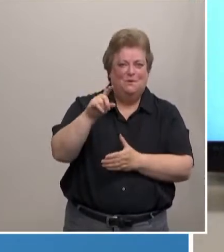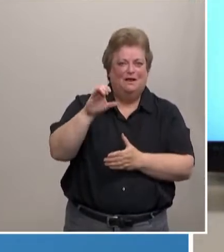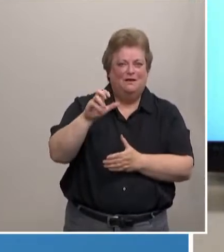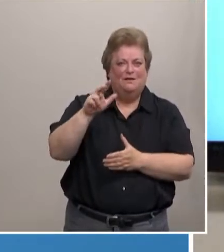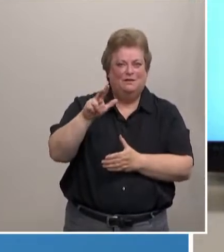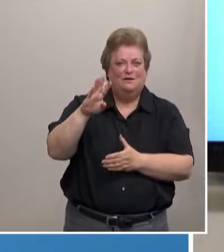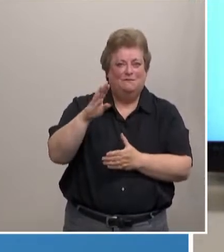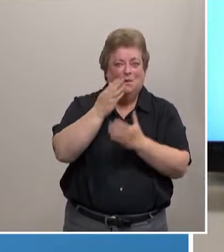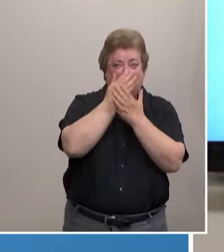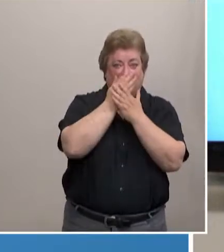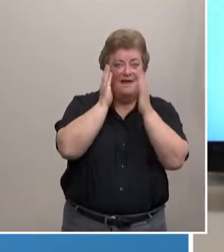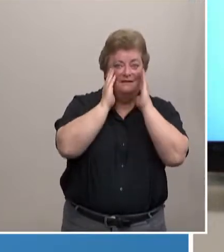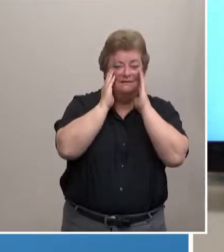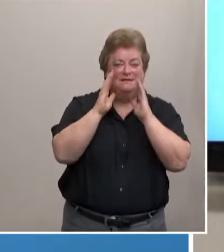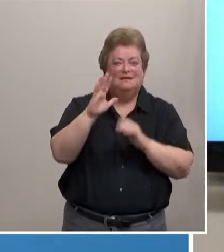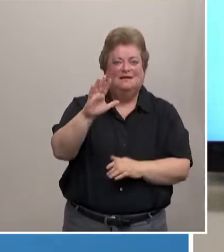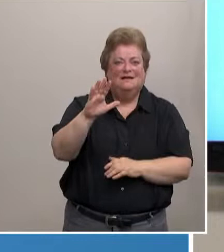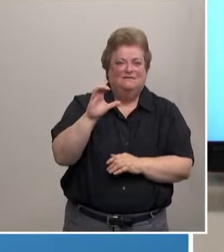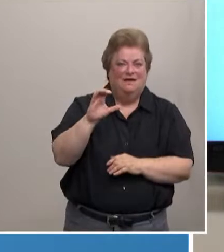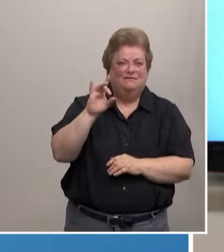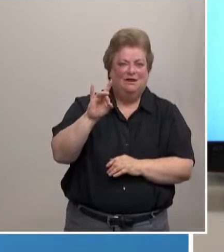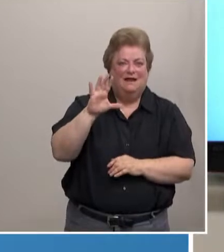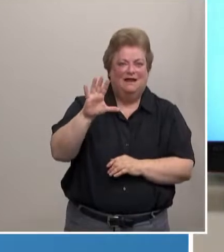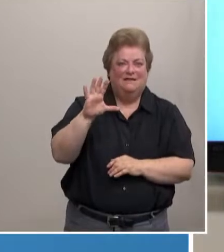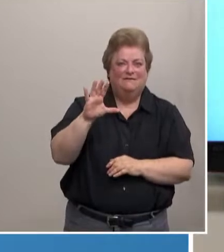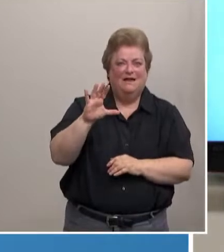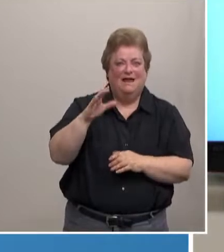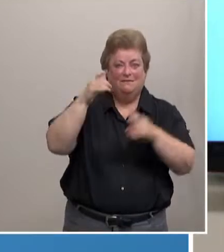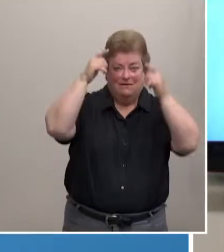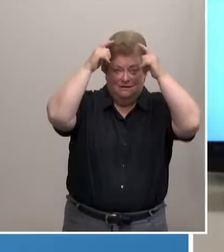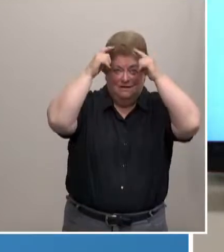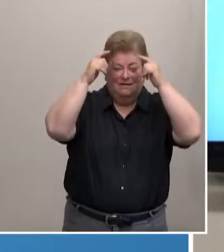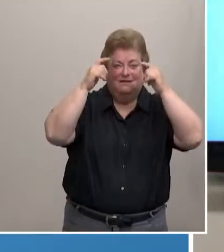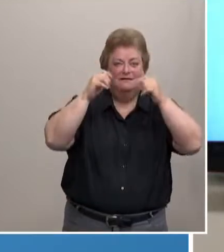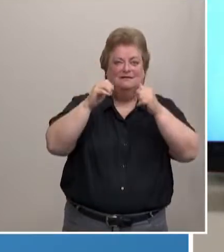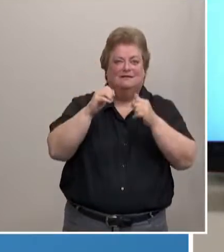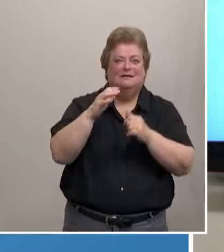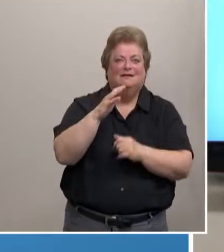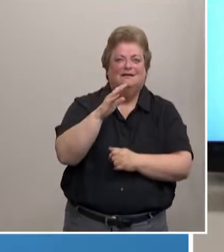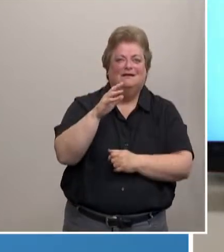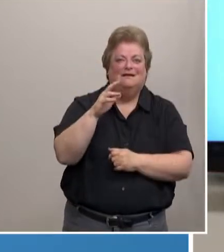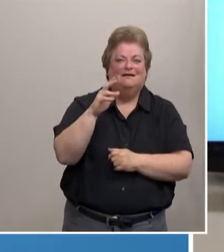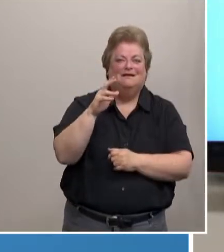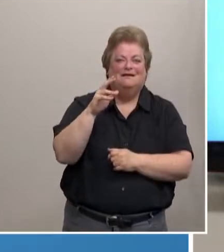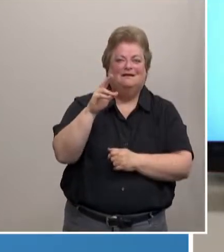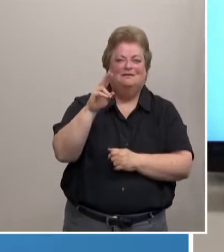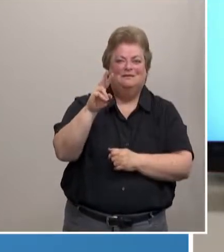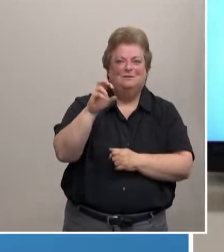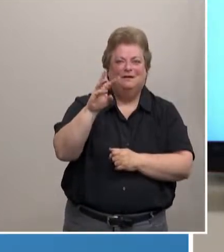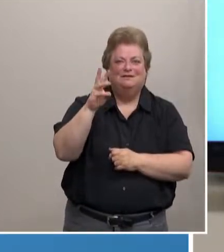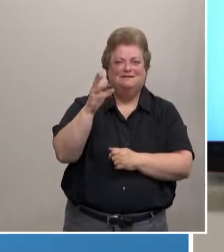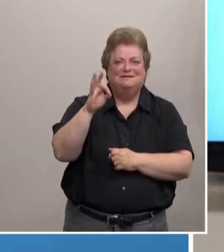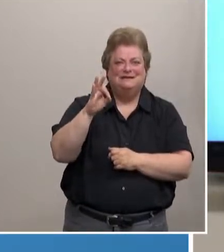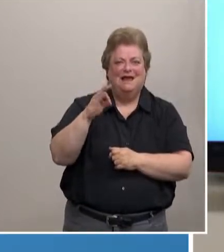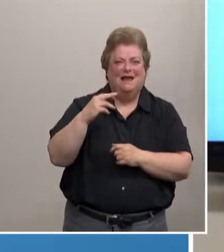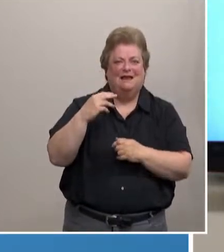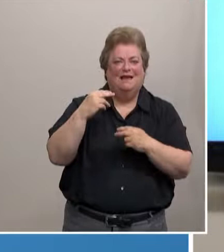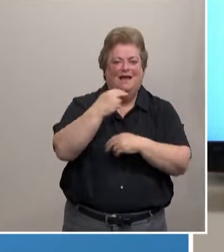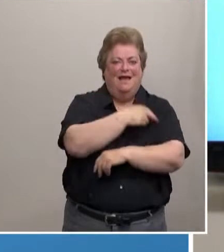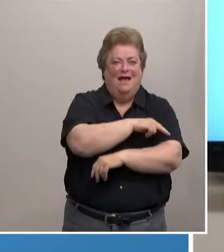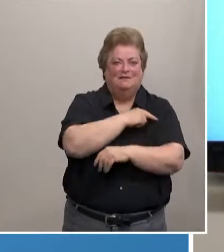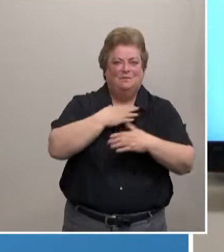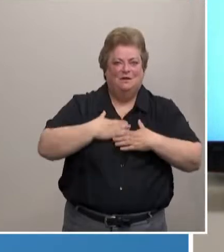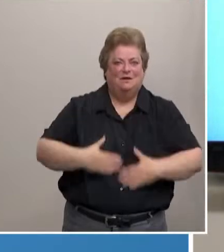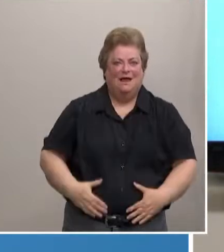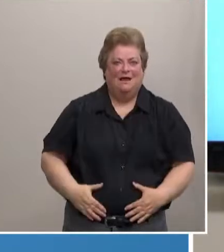34,134 face masks, 585 surgical scrub caps, 269 hospital gowns, and 12 pairs of